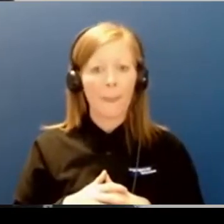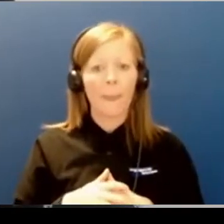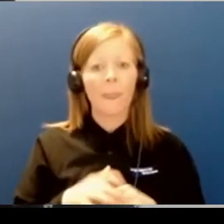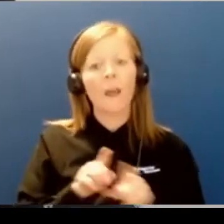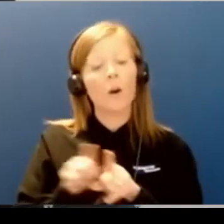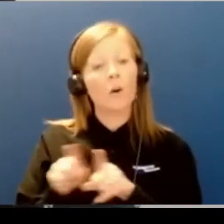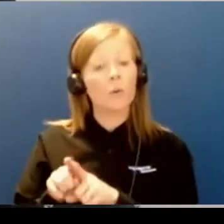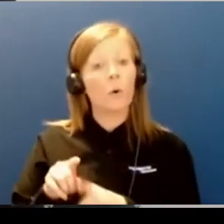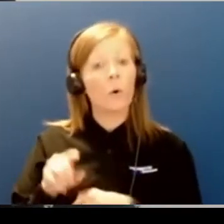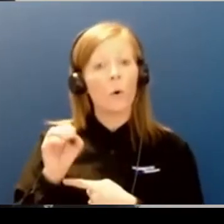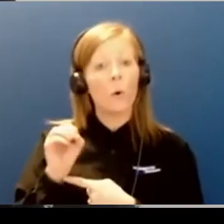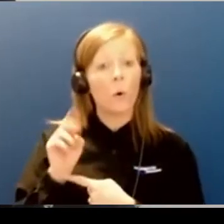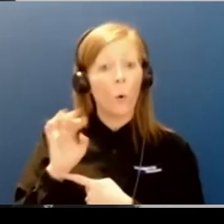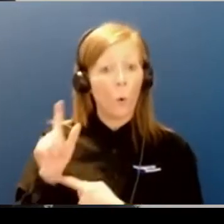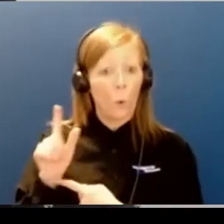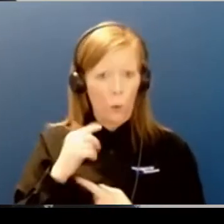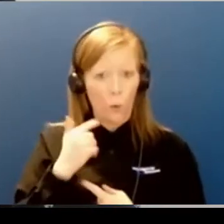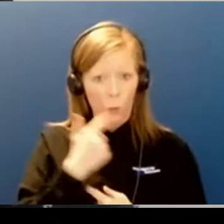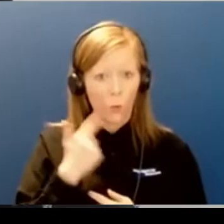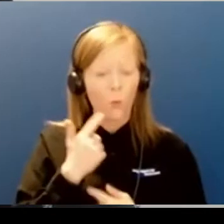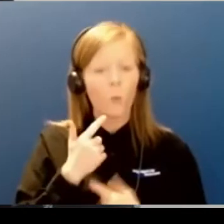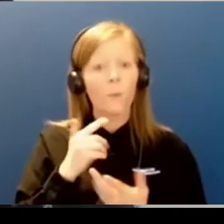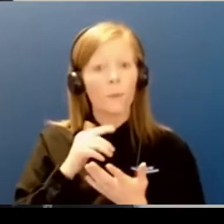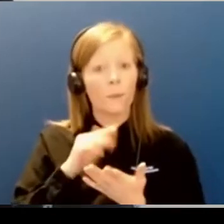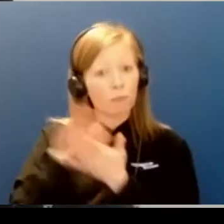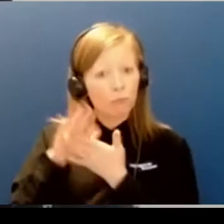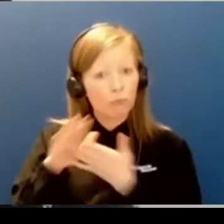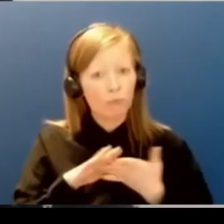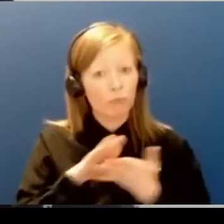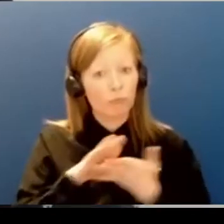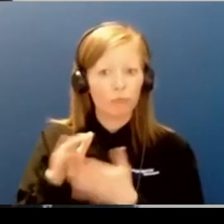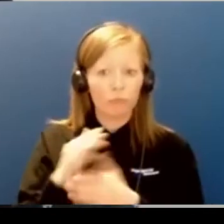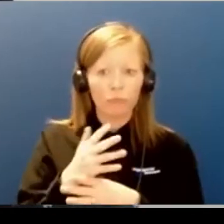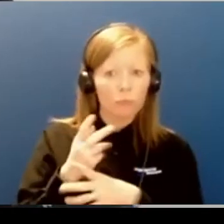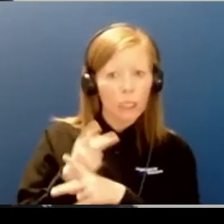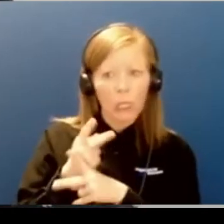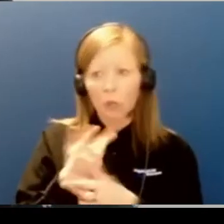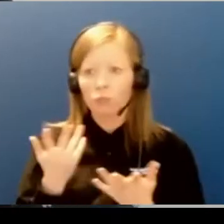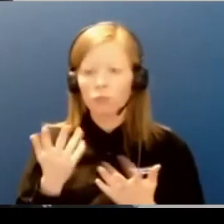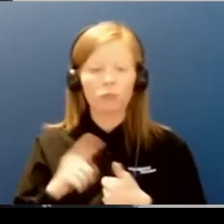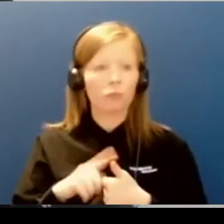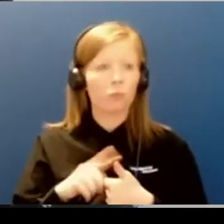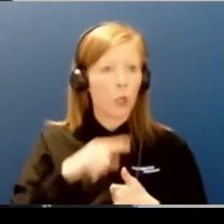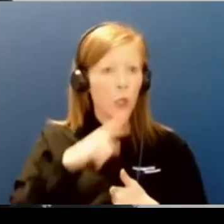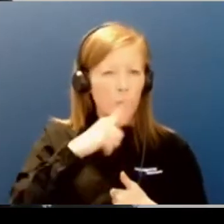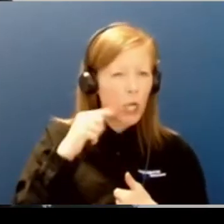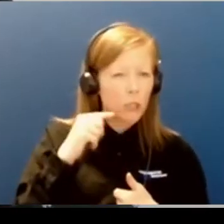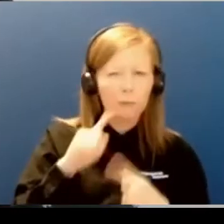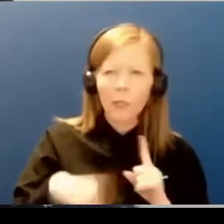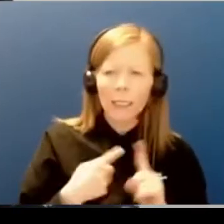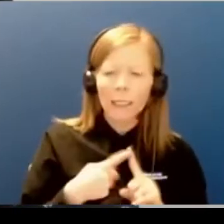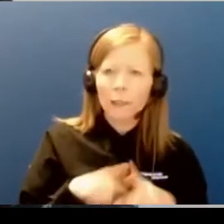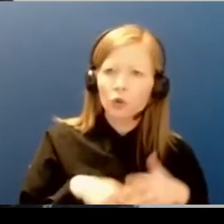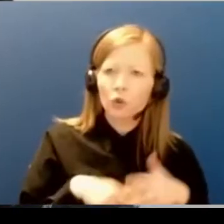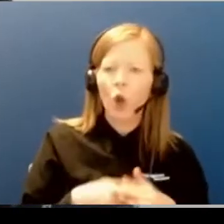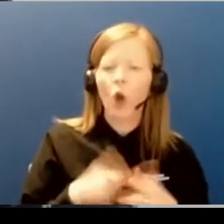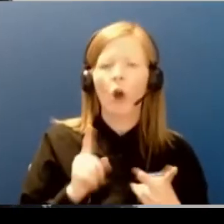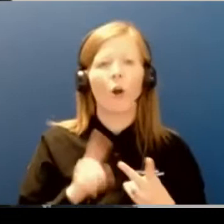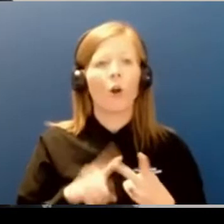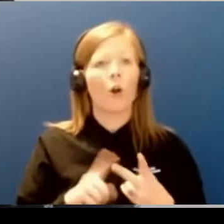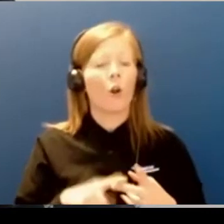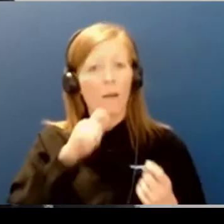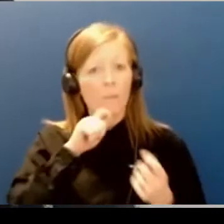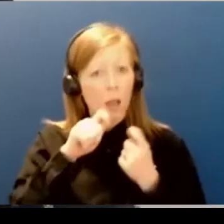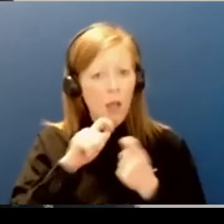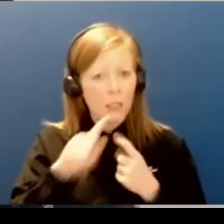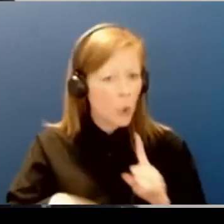oral health, oral care for your child, when do you start brushing their teeth first, and when do you start